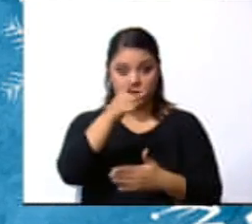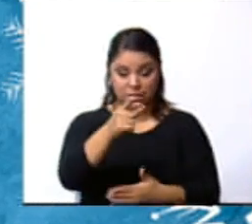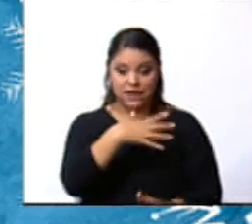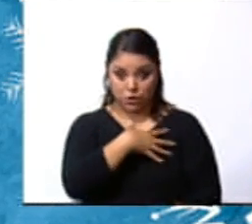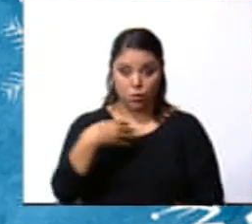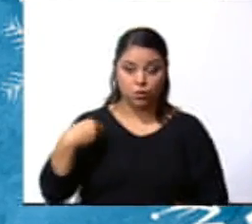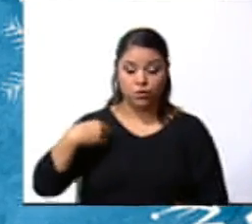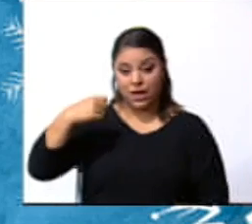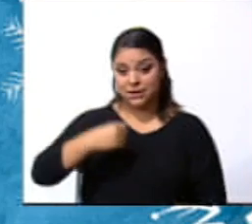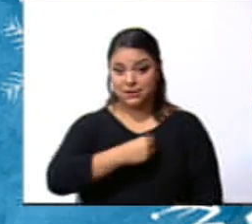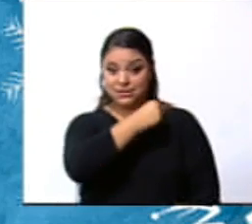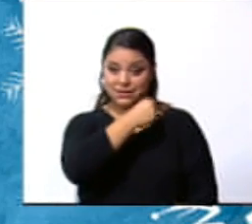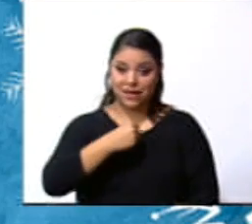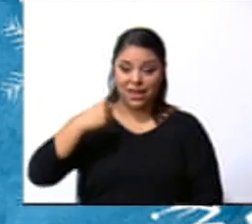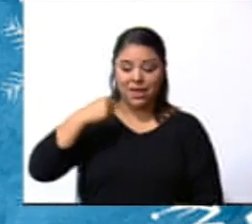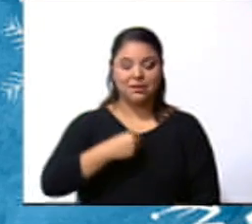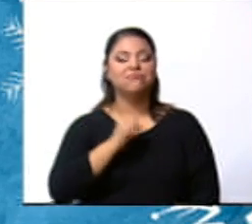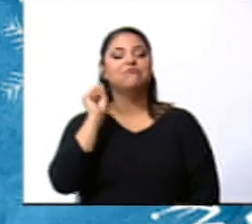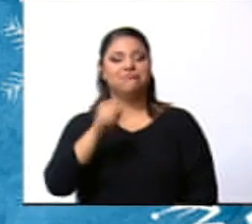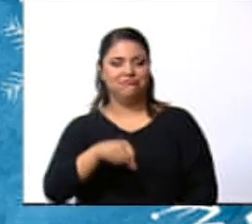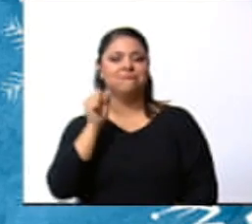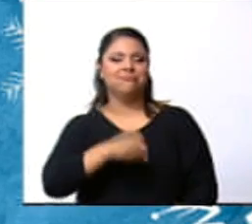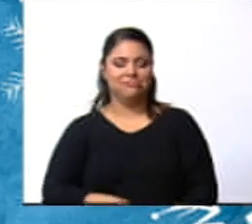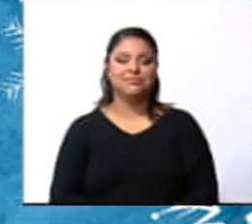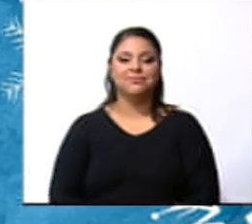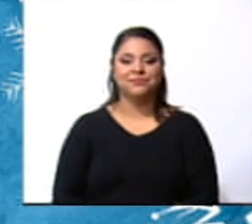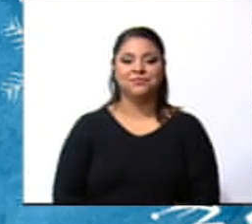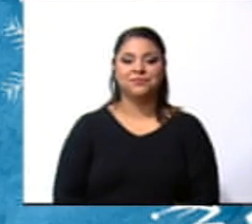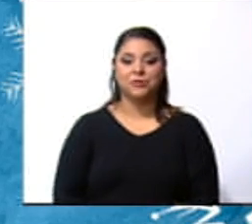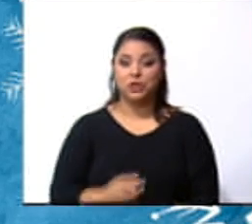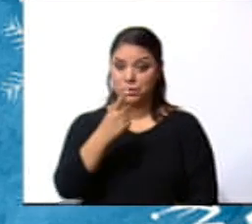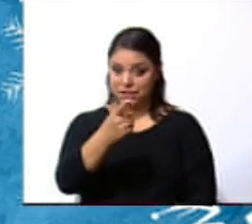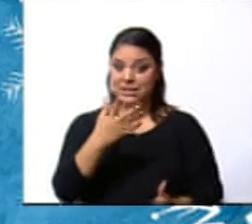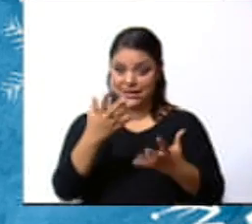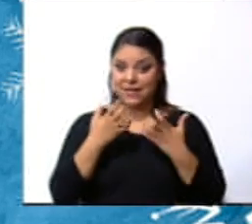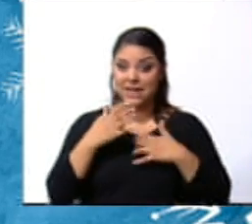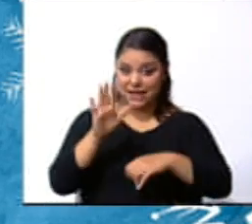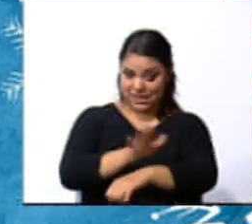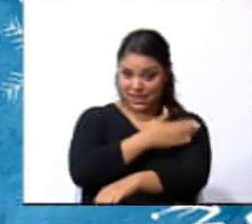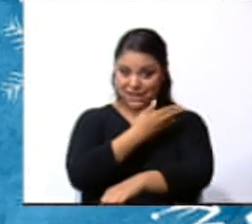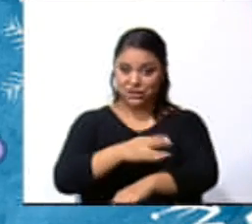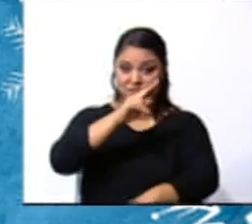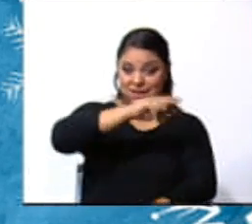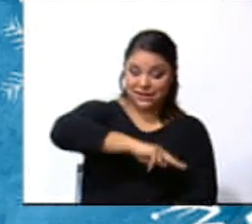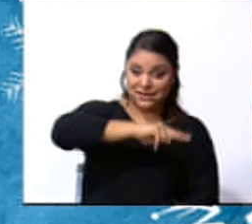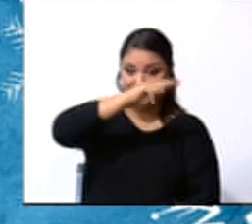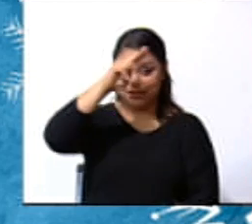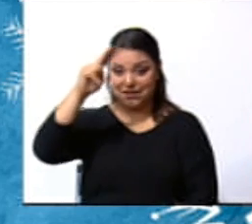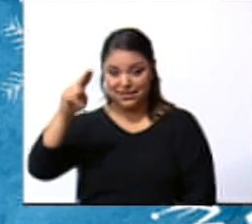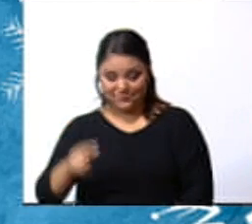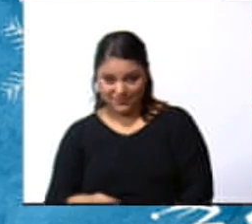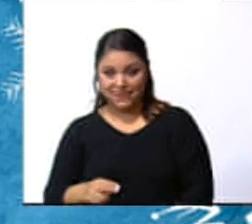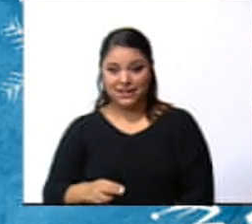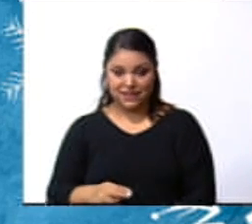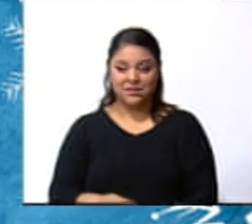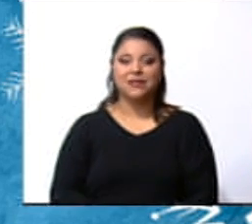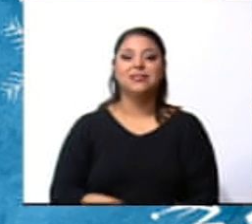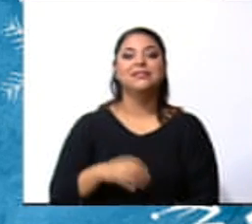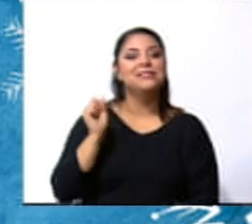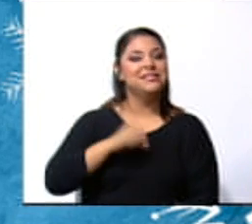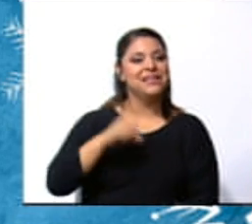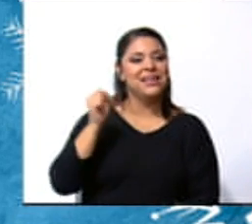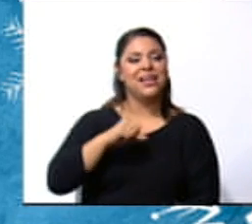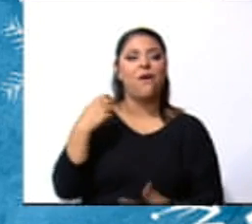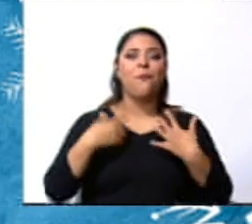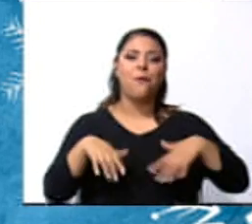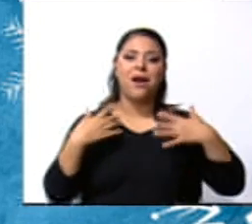sing? Yes, I do. And do you like to sing a Christmas carol? A Christmas carol!